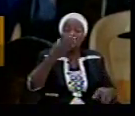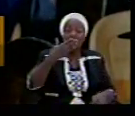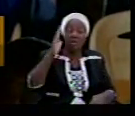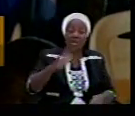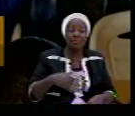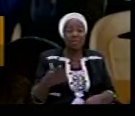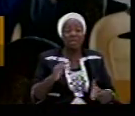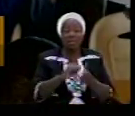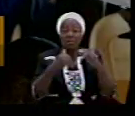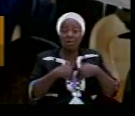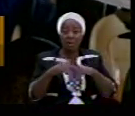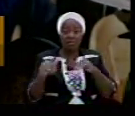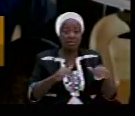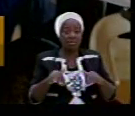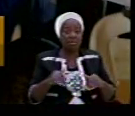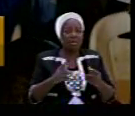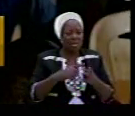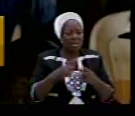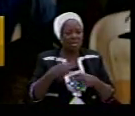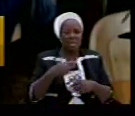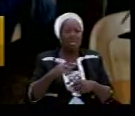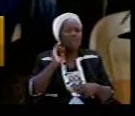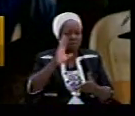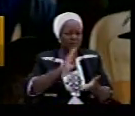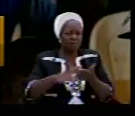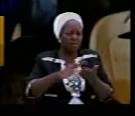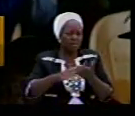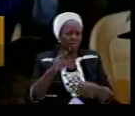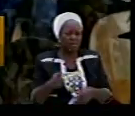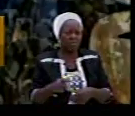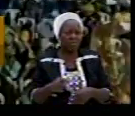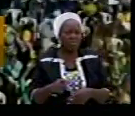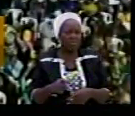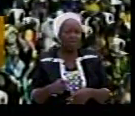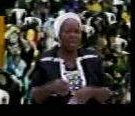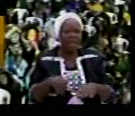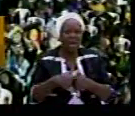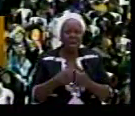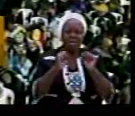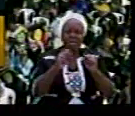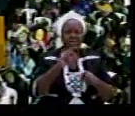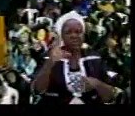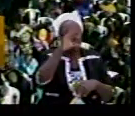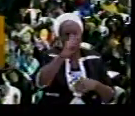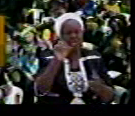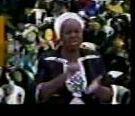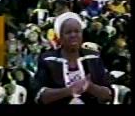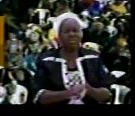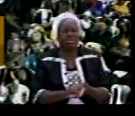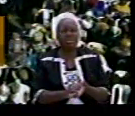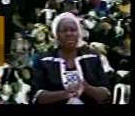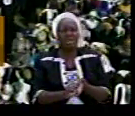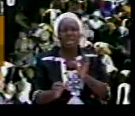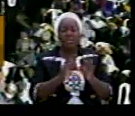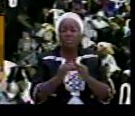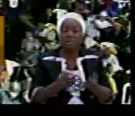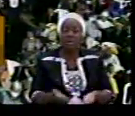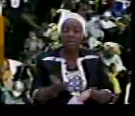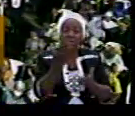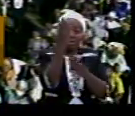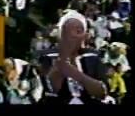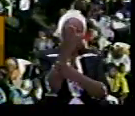will forgive you. How could you miss that? If you're raising up your hand, please stand up wherever you